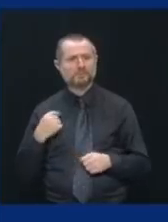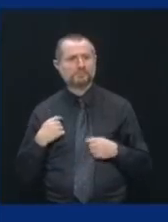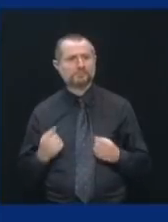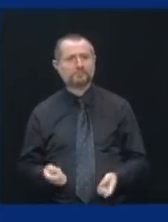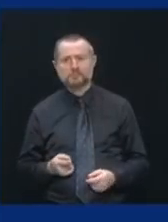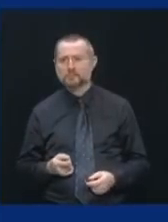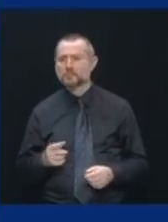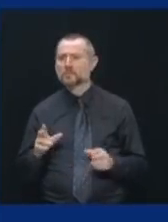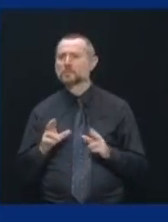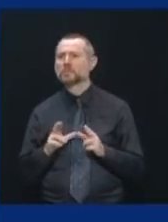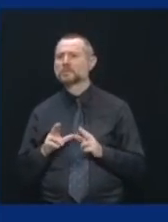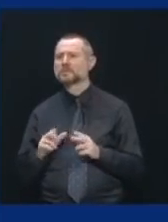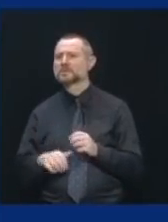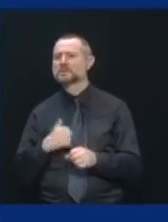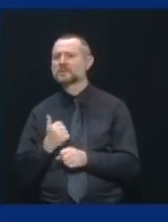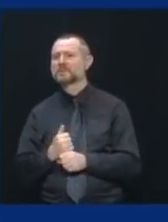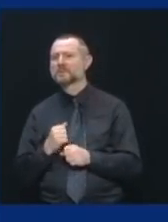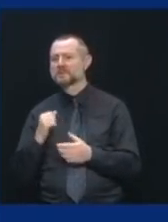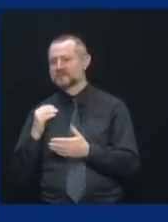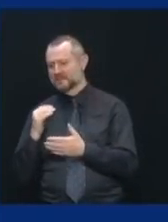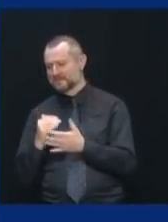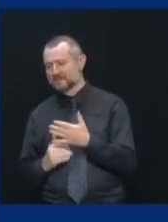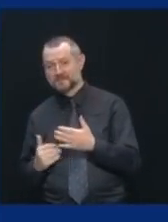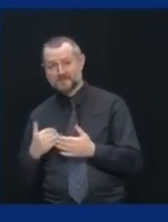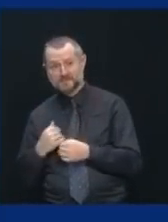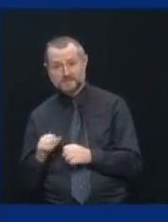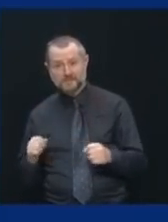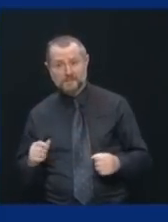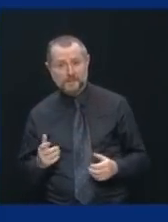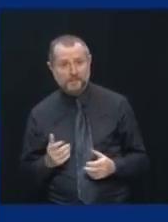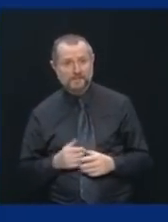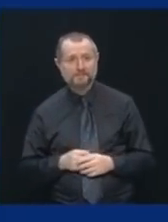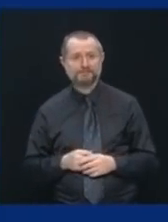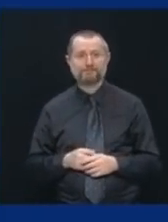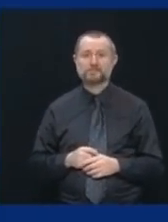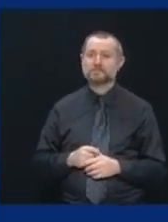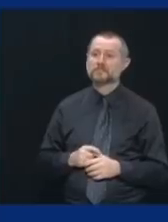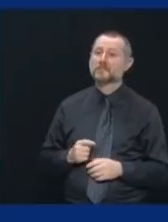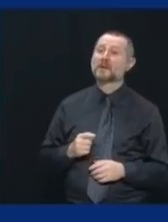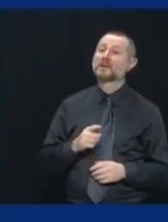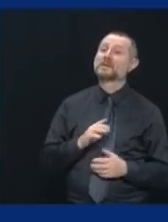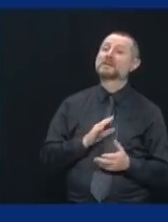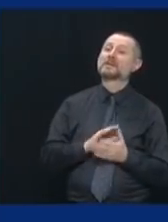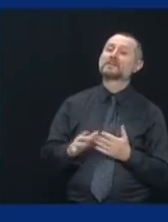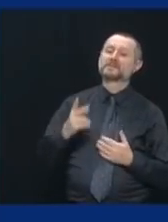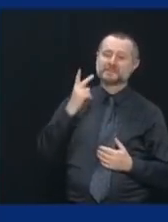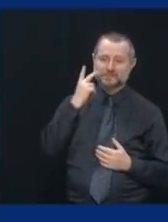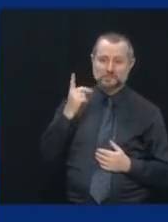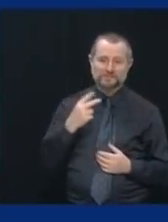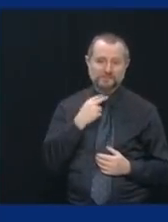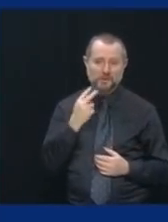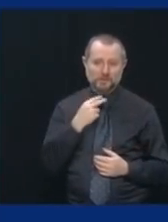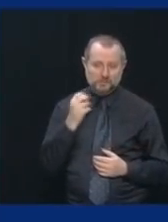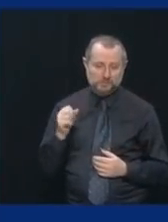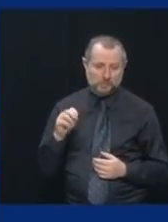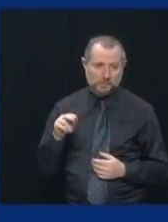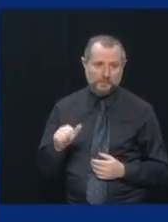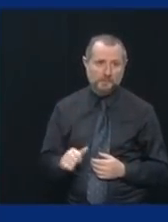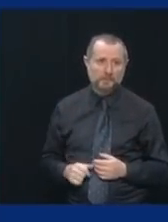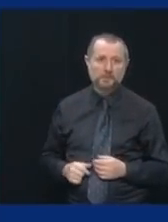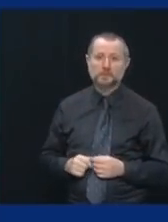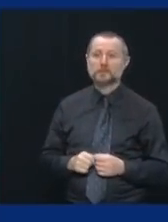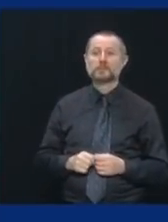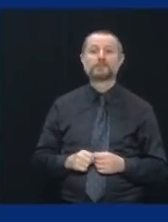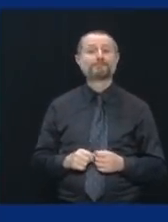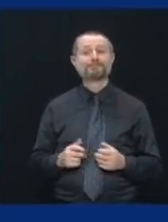help set safety guidelines. I would have to, Sonia, first, good to hear your voice, Sonia. I